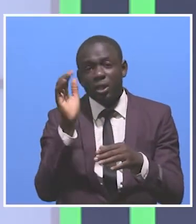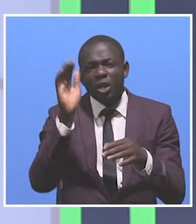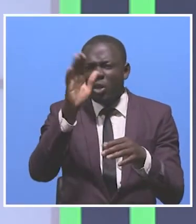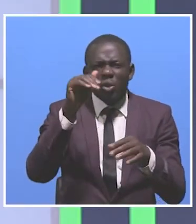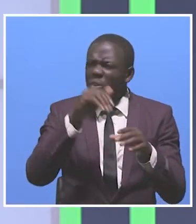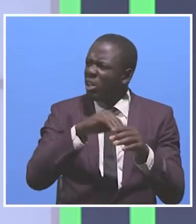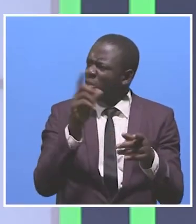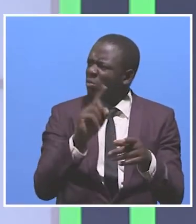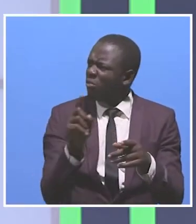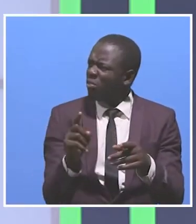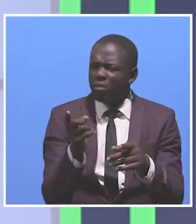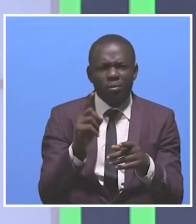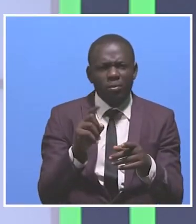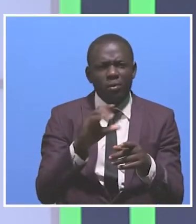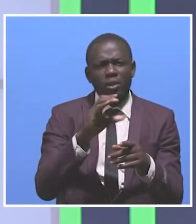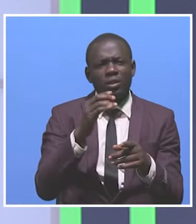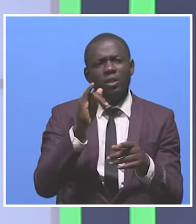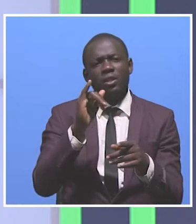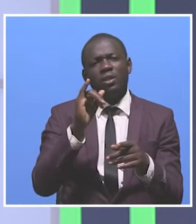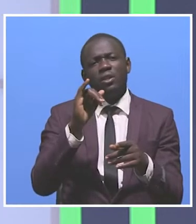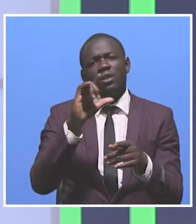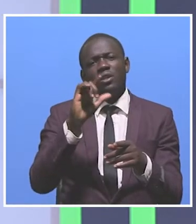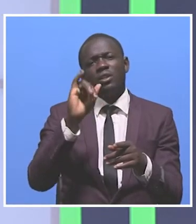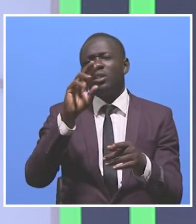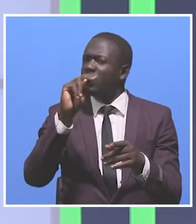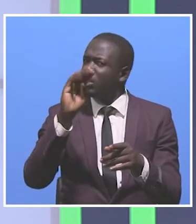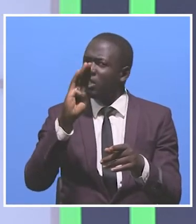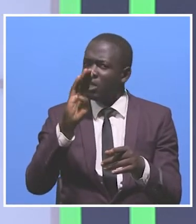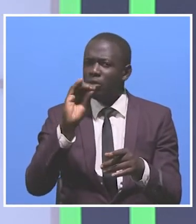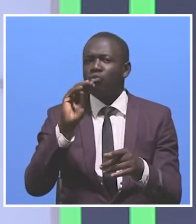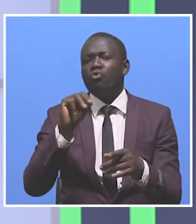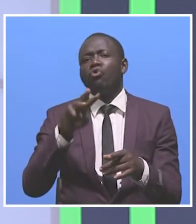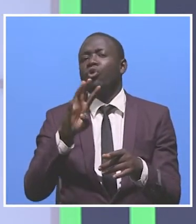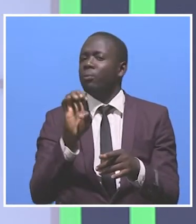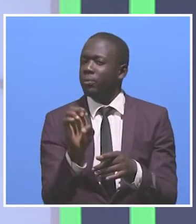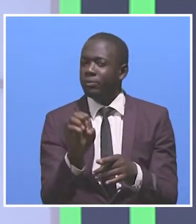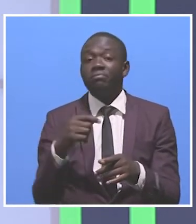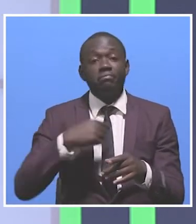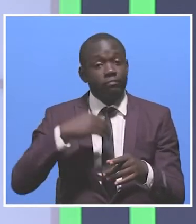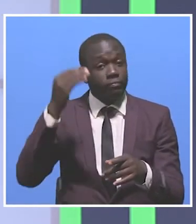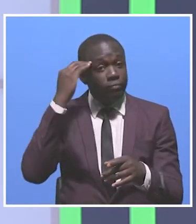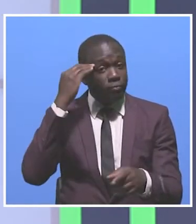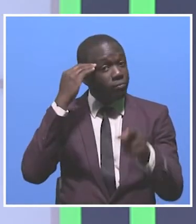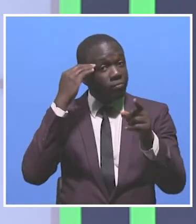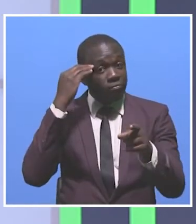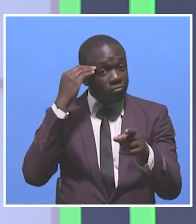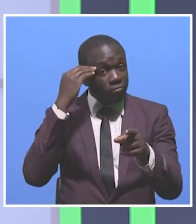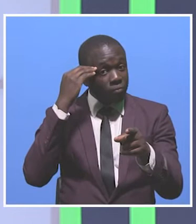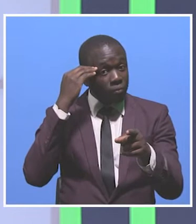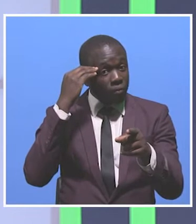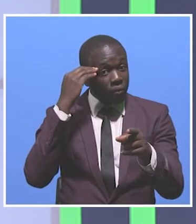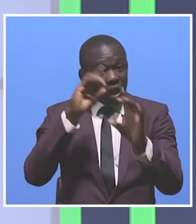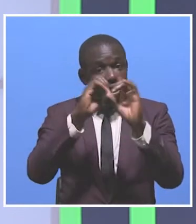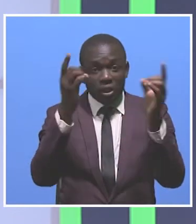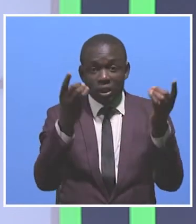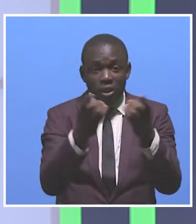in Chirirabombwe. Yes. Yeah. I know that Chirirabombwe doesn't have a gynecologist at